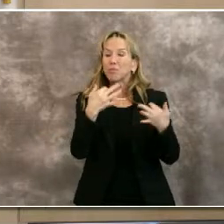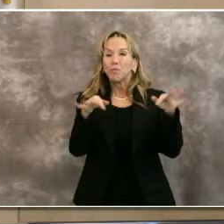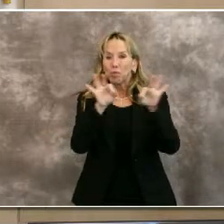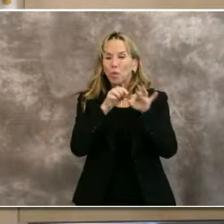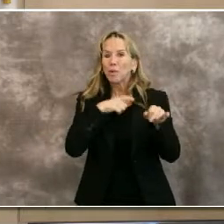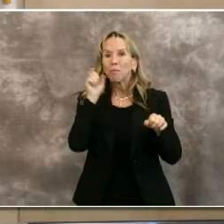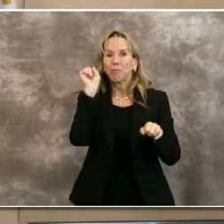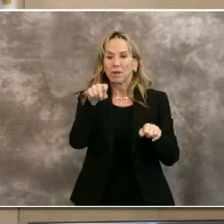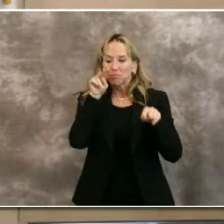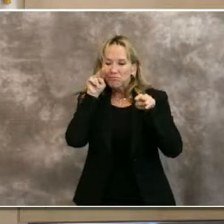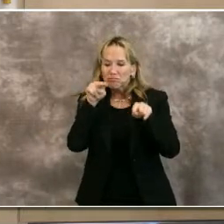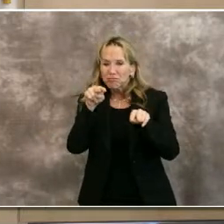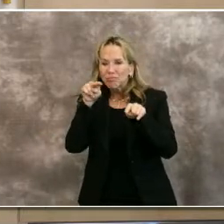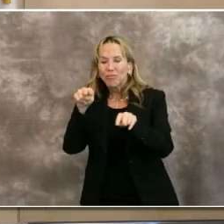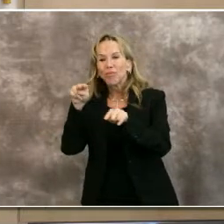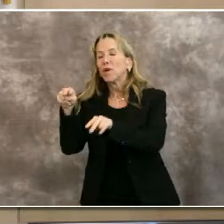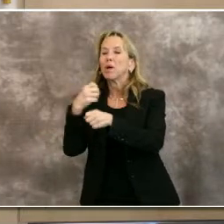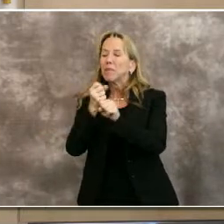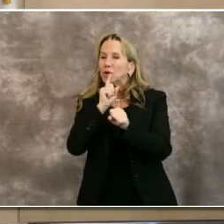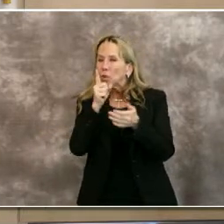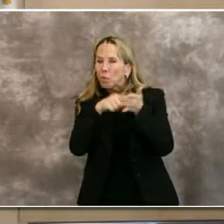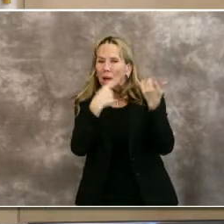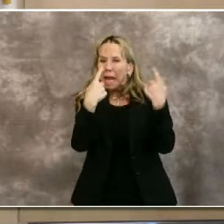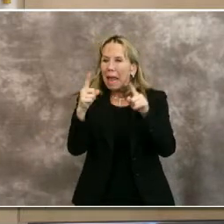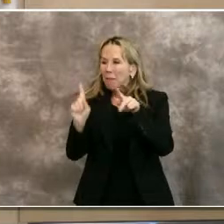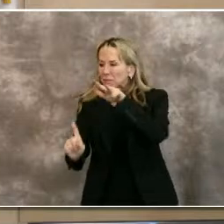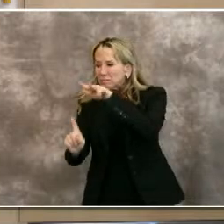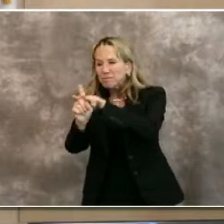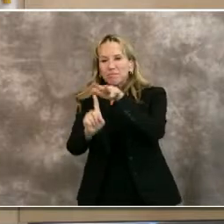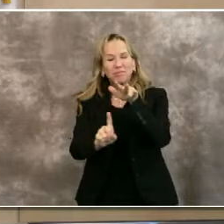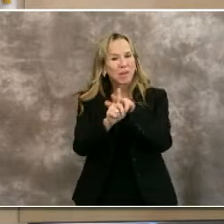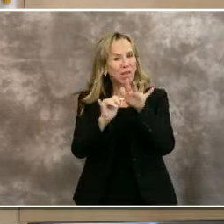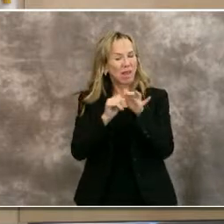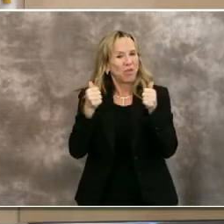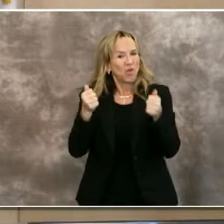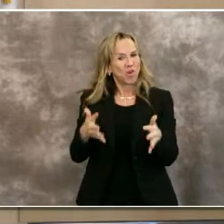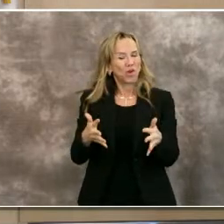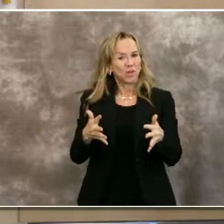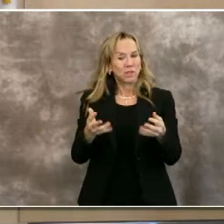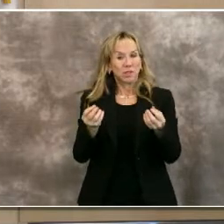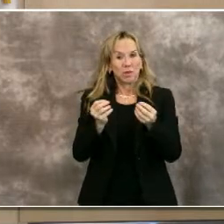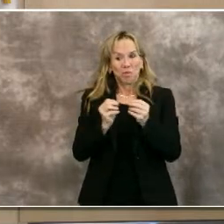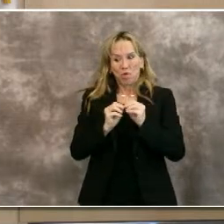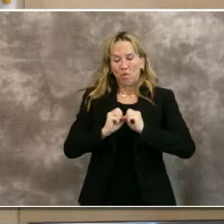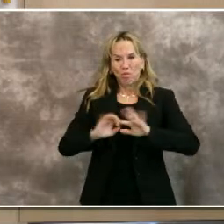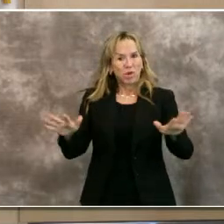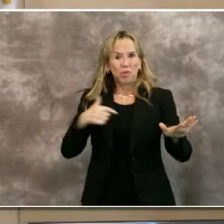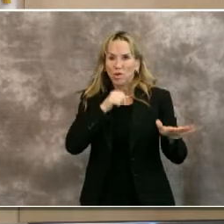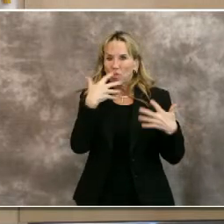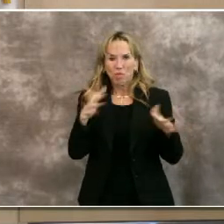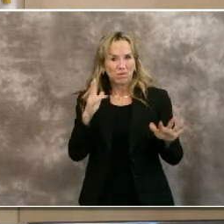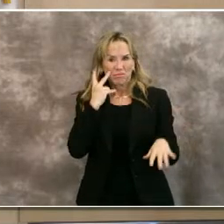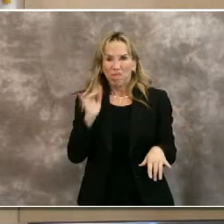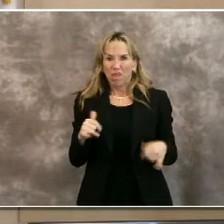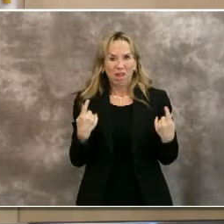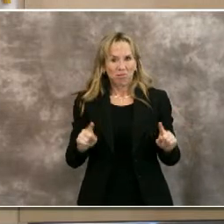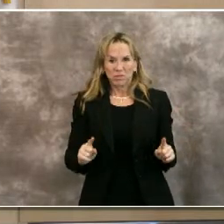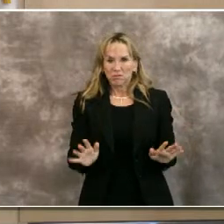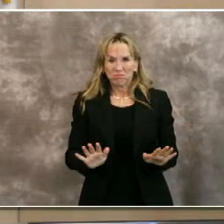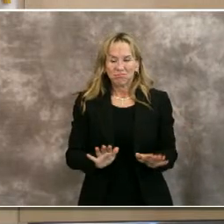of to see if things are going on in the community that we would not want to occur.